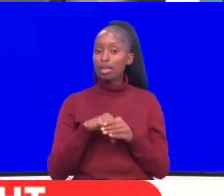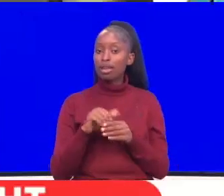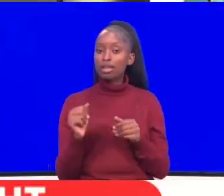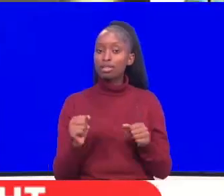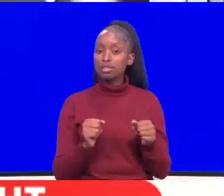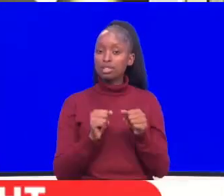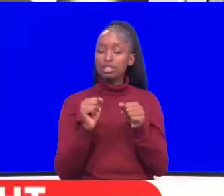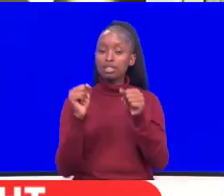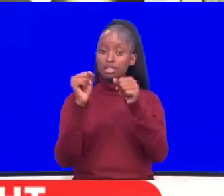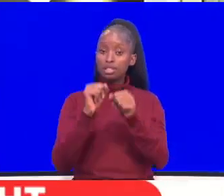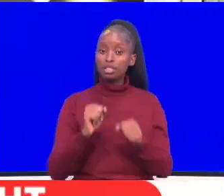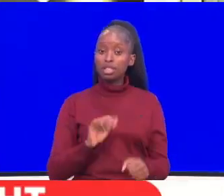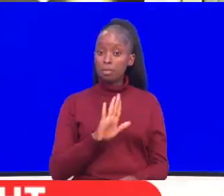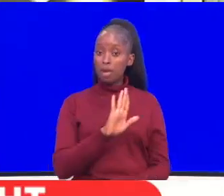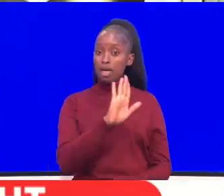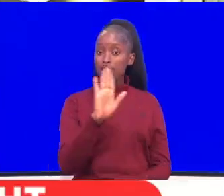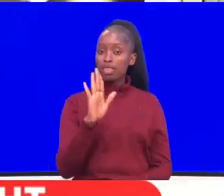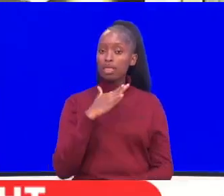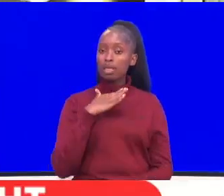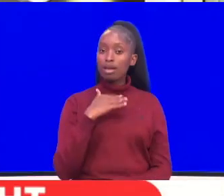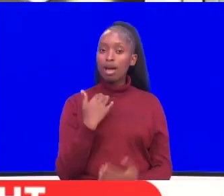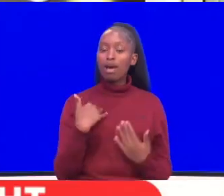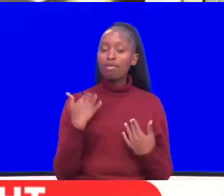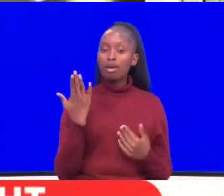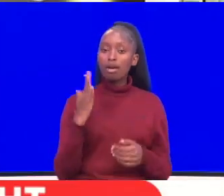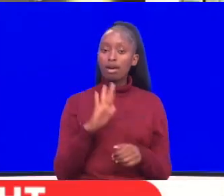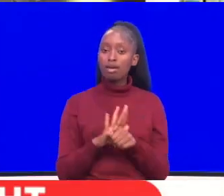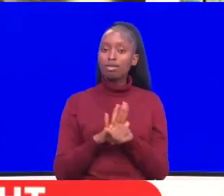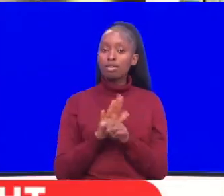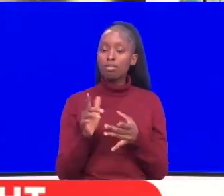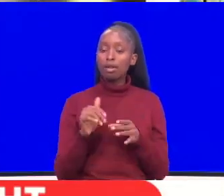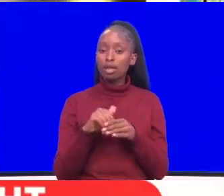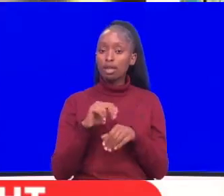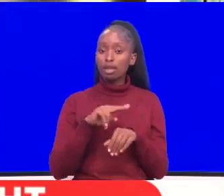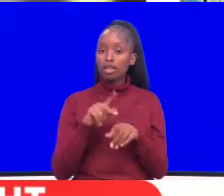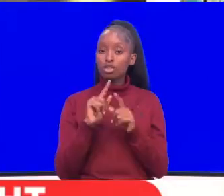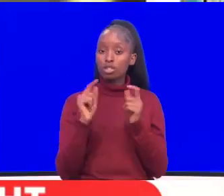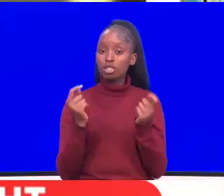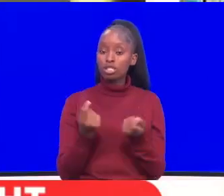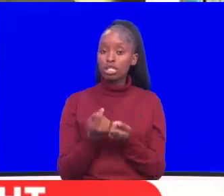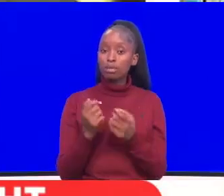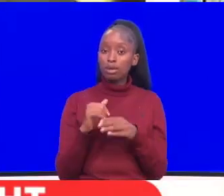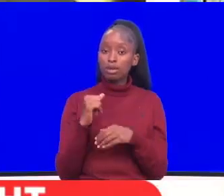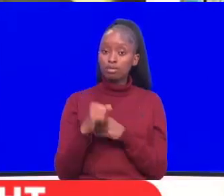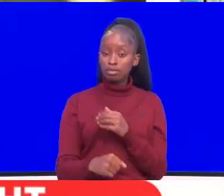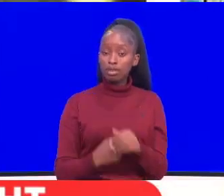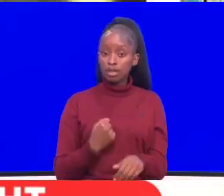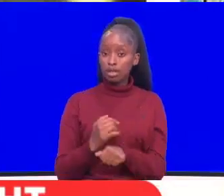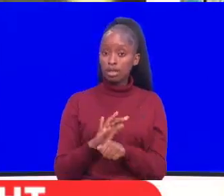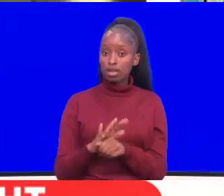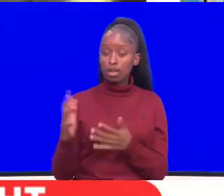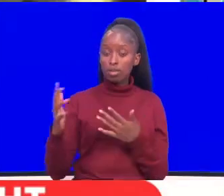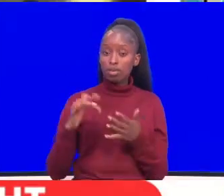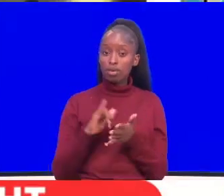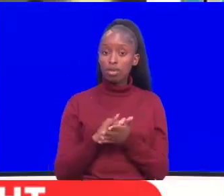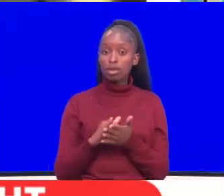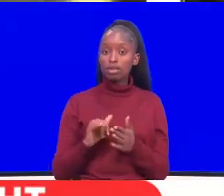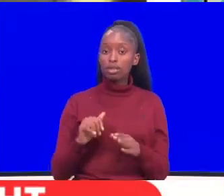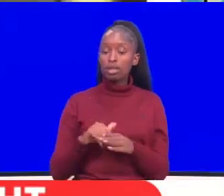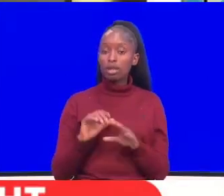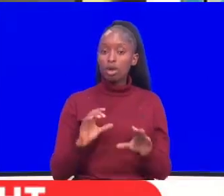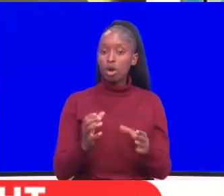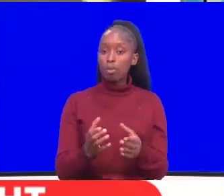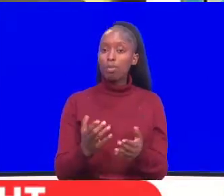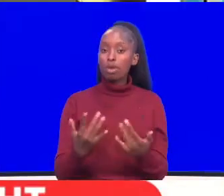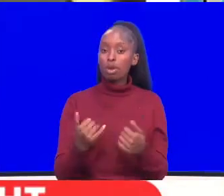neighborhoods in terms of basketball, so many players from the national team over the years come from this community. So we want to bring that pomp and color back to our community,